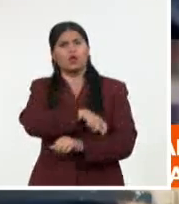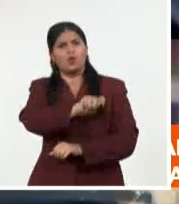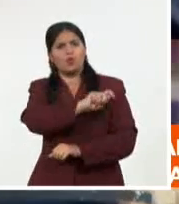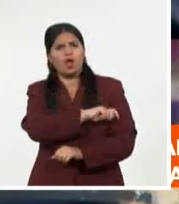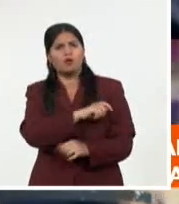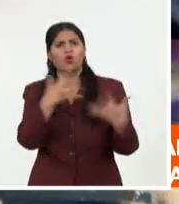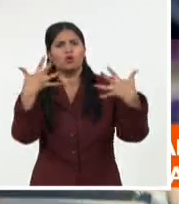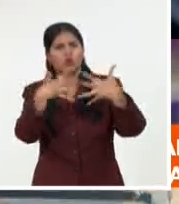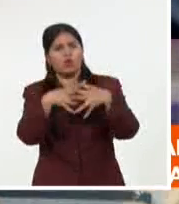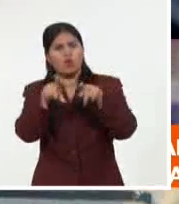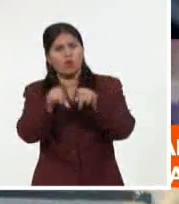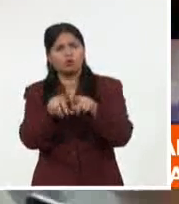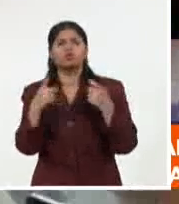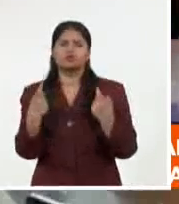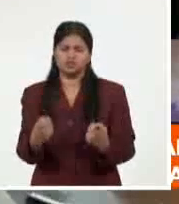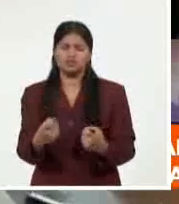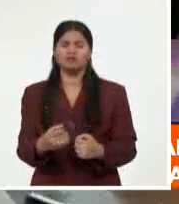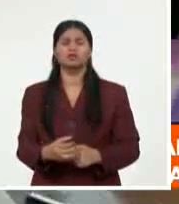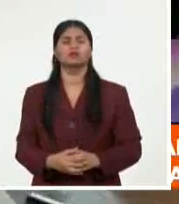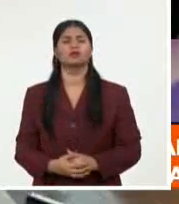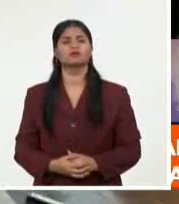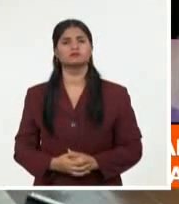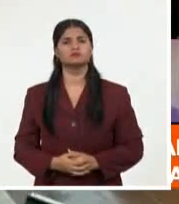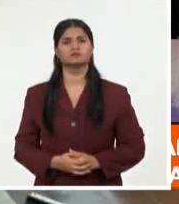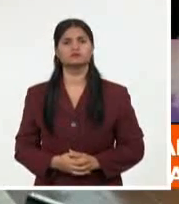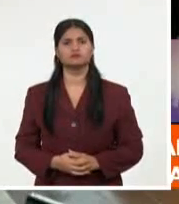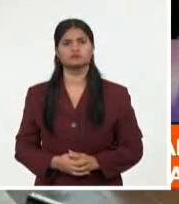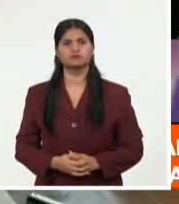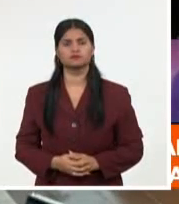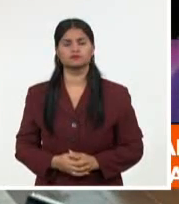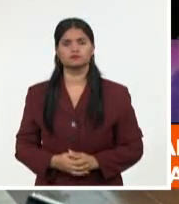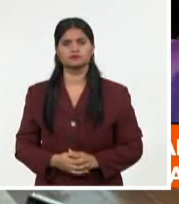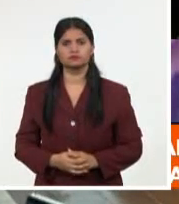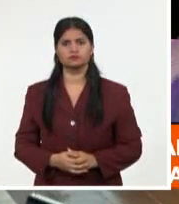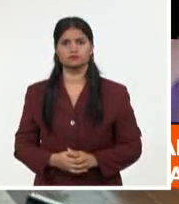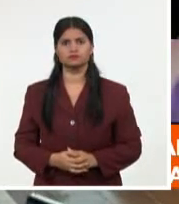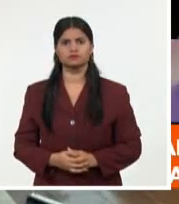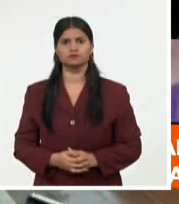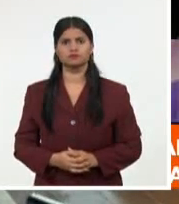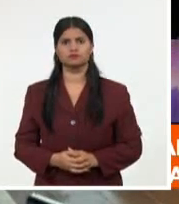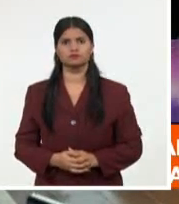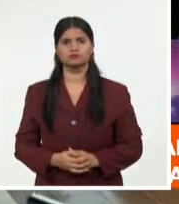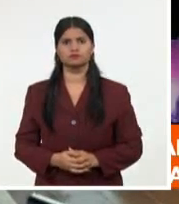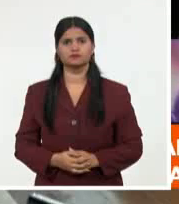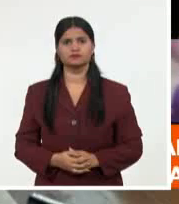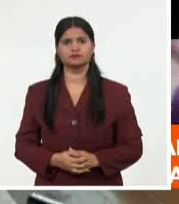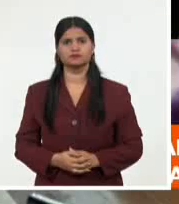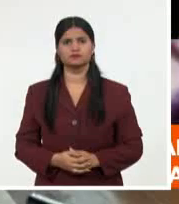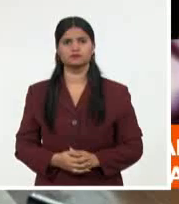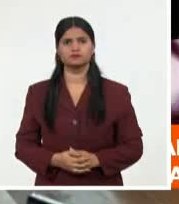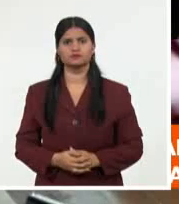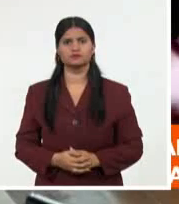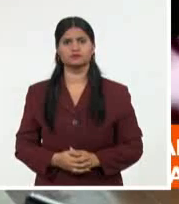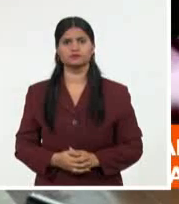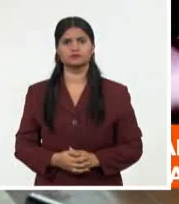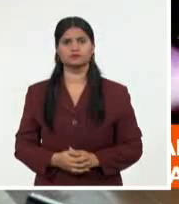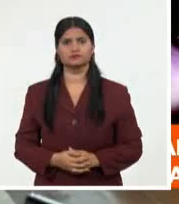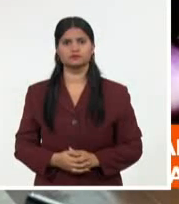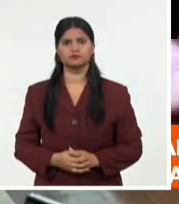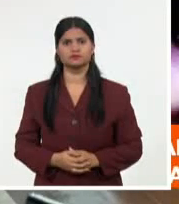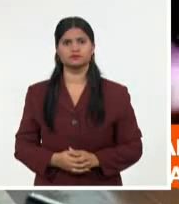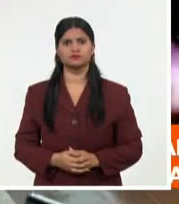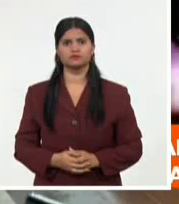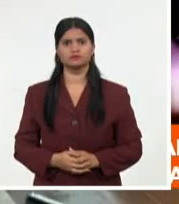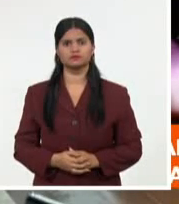always charted for us the road of solidarity with our sister nations in the Caribbean, the sister nations that